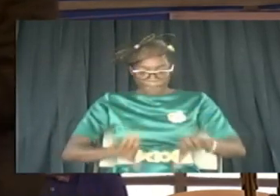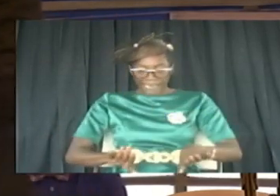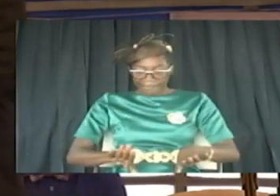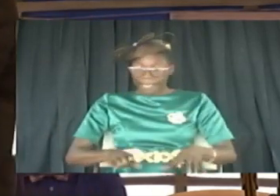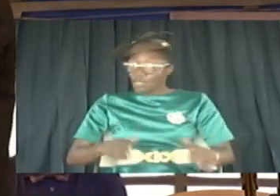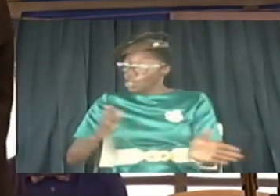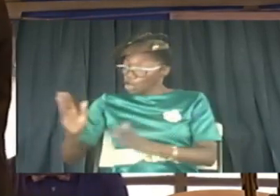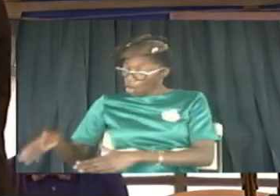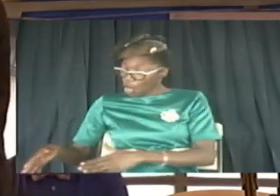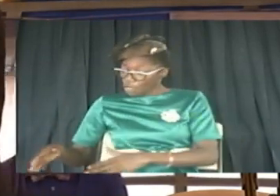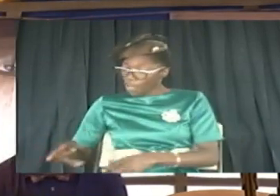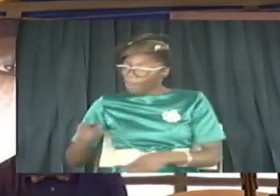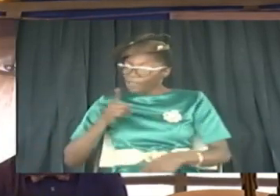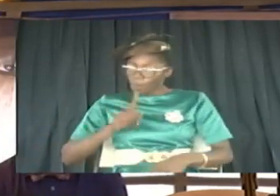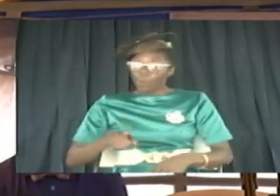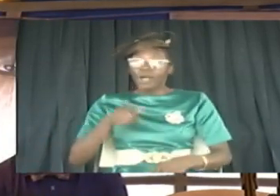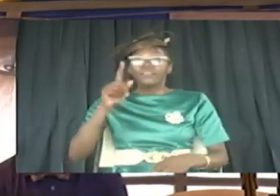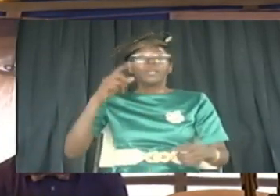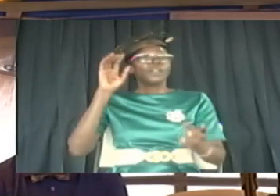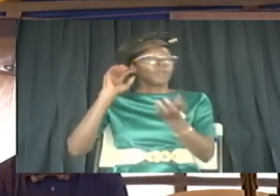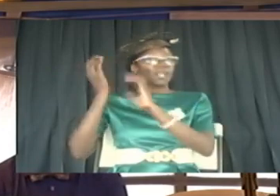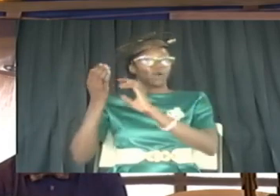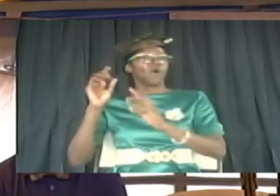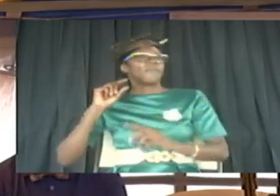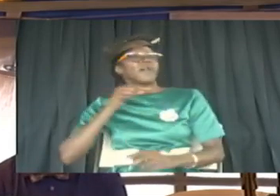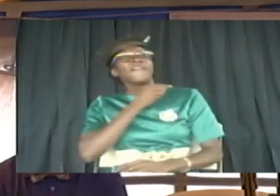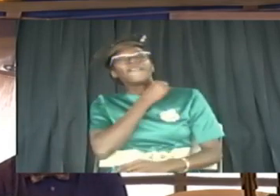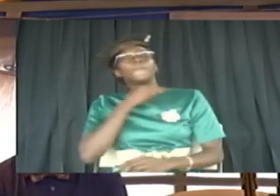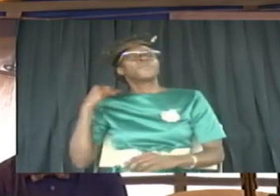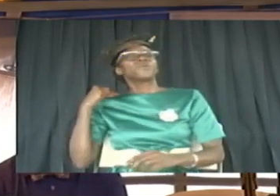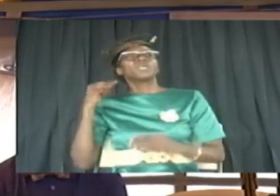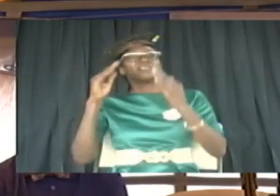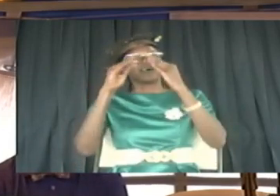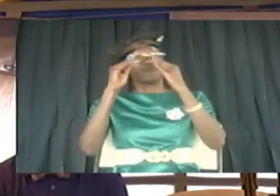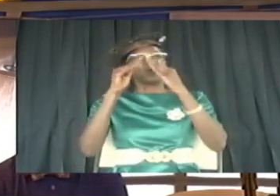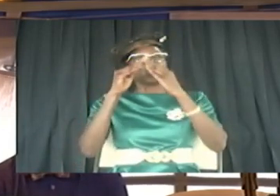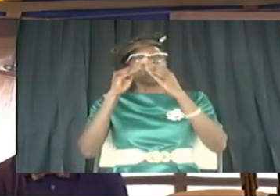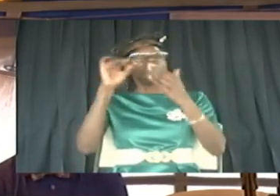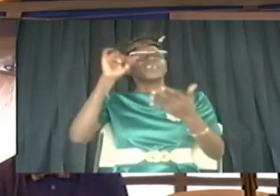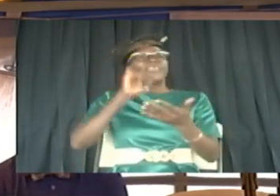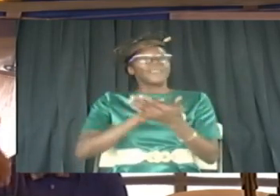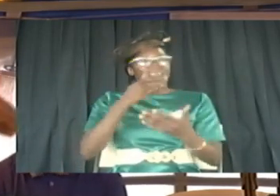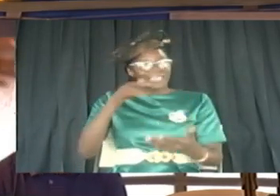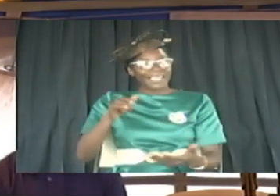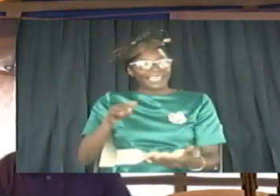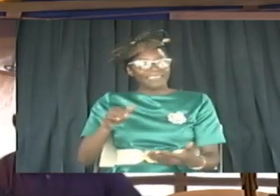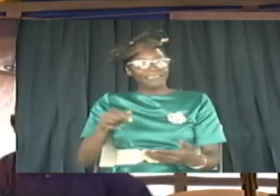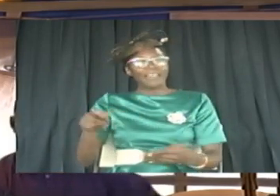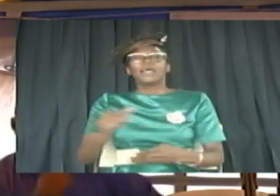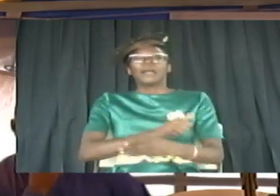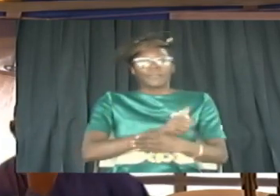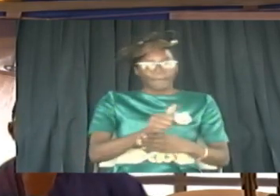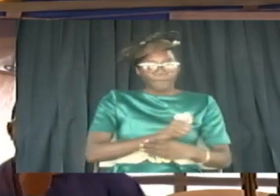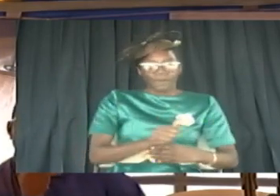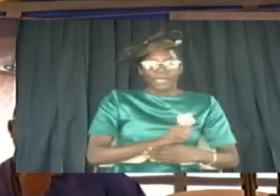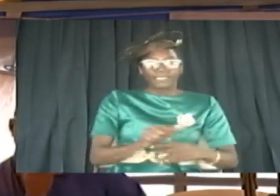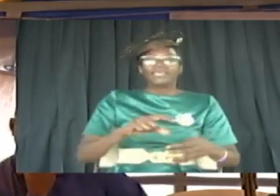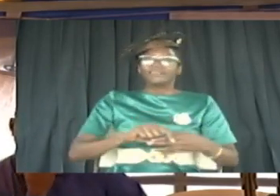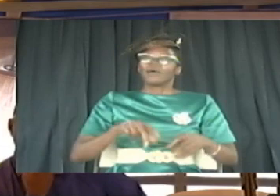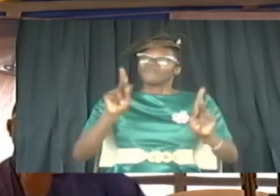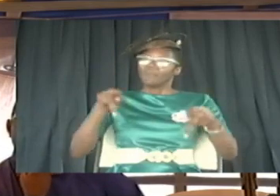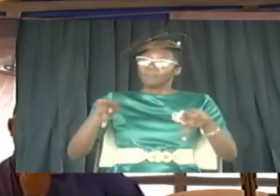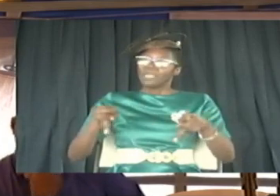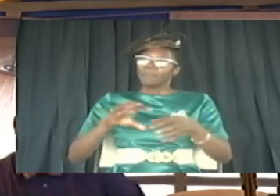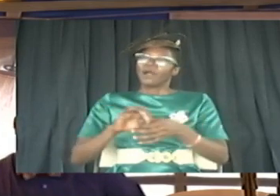the priest, so to speak, of the house. And that has been the practice of the people of